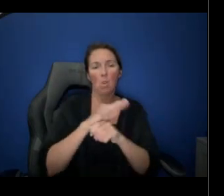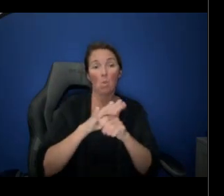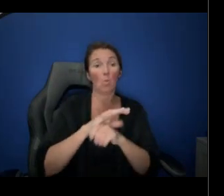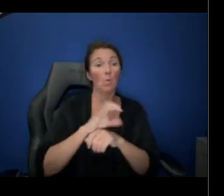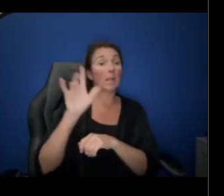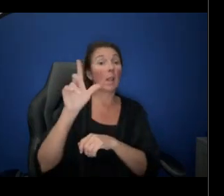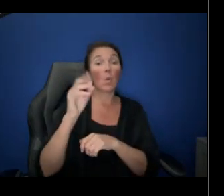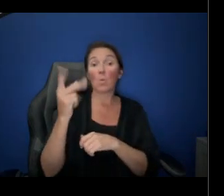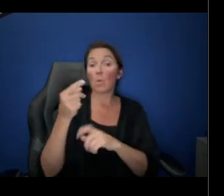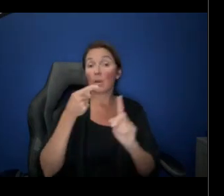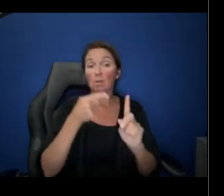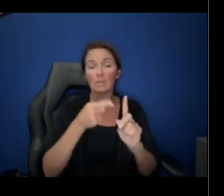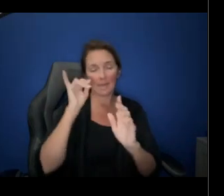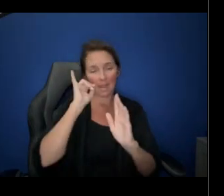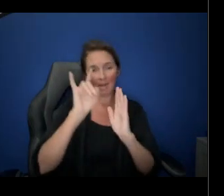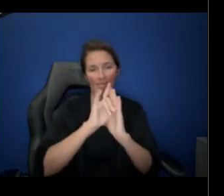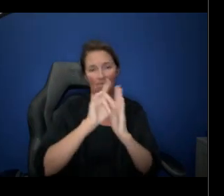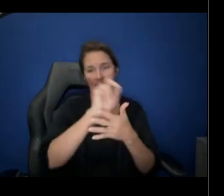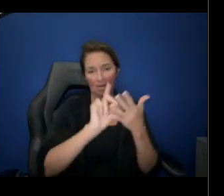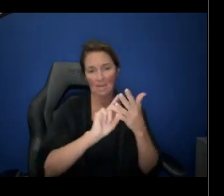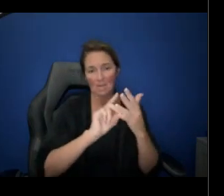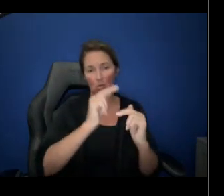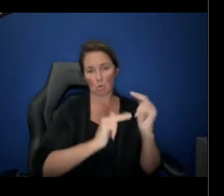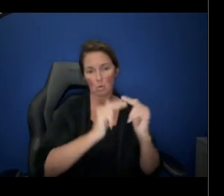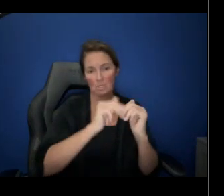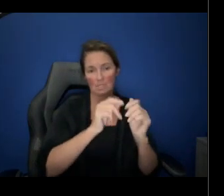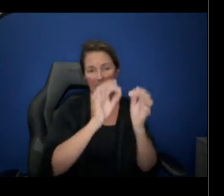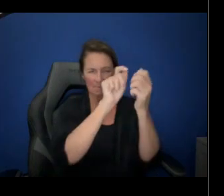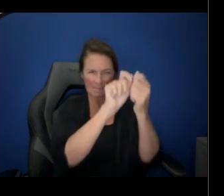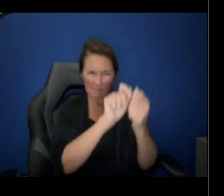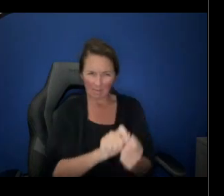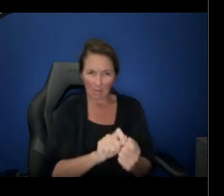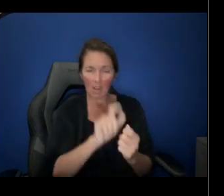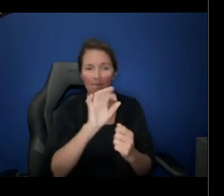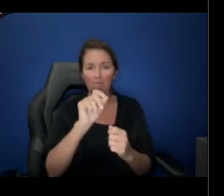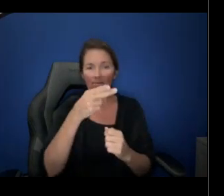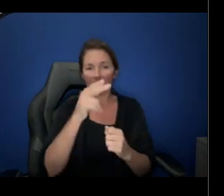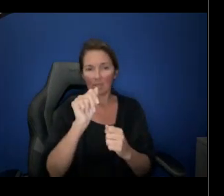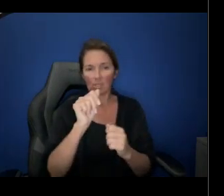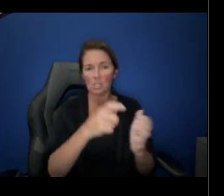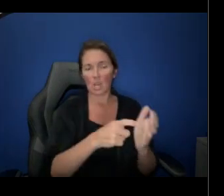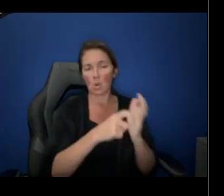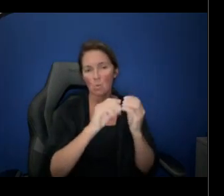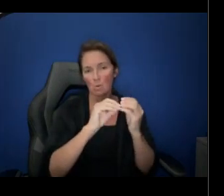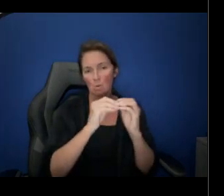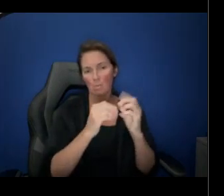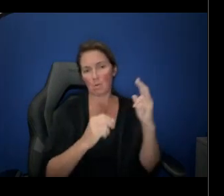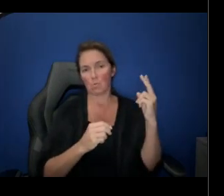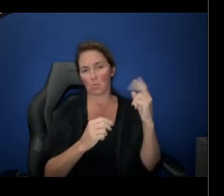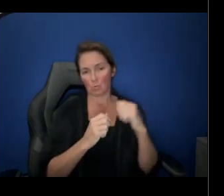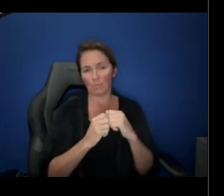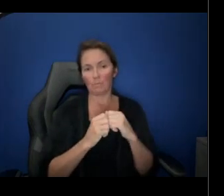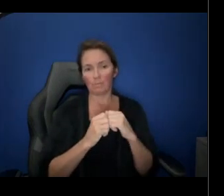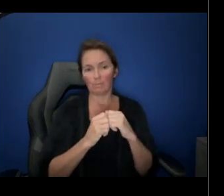ELO, identify the design and construction specifications of FHA requirement